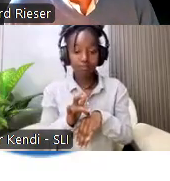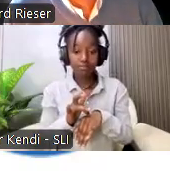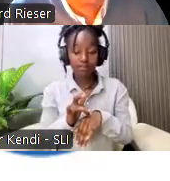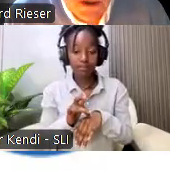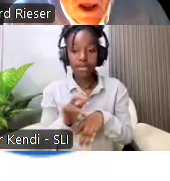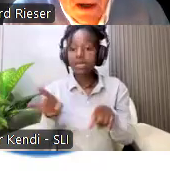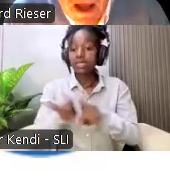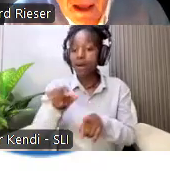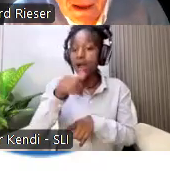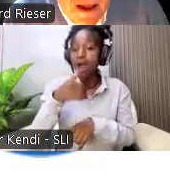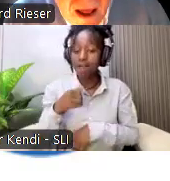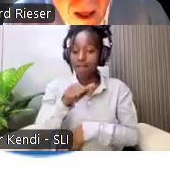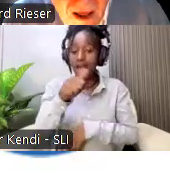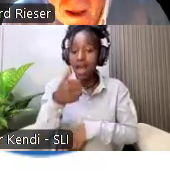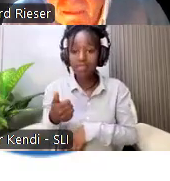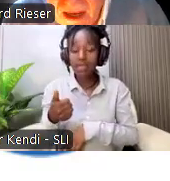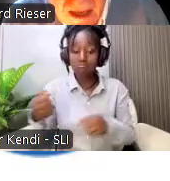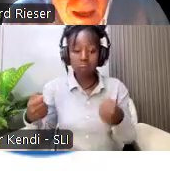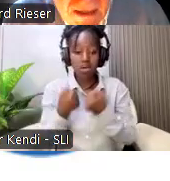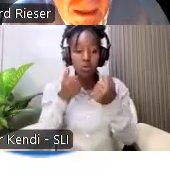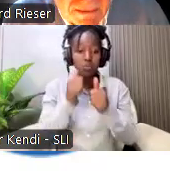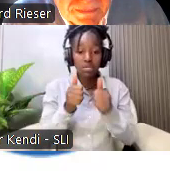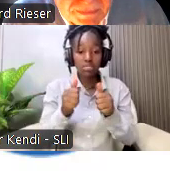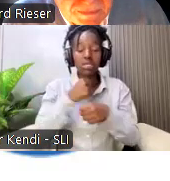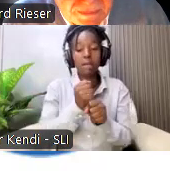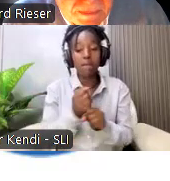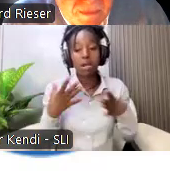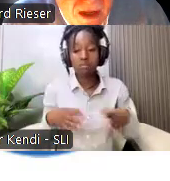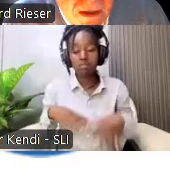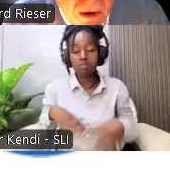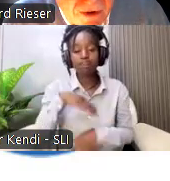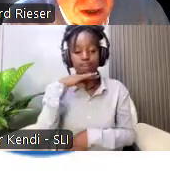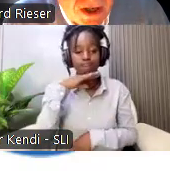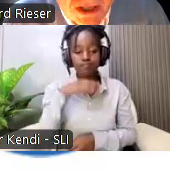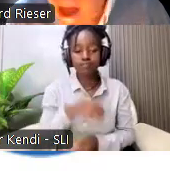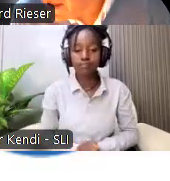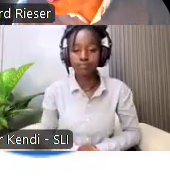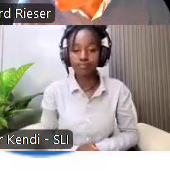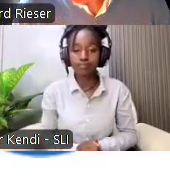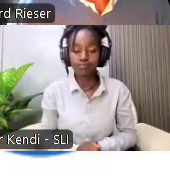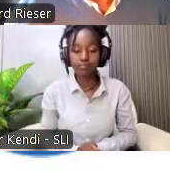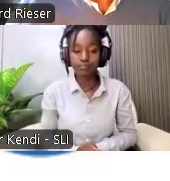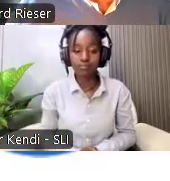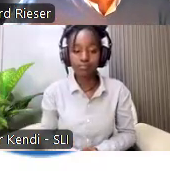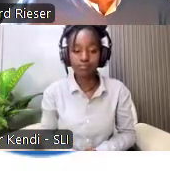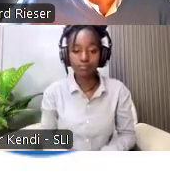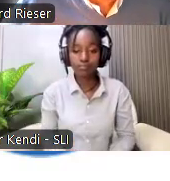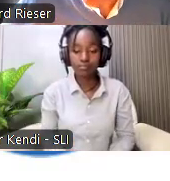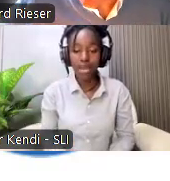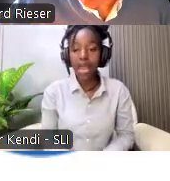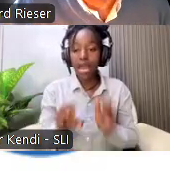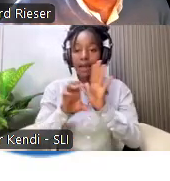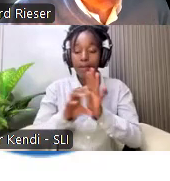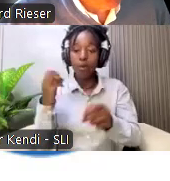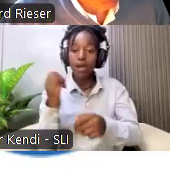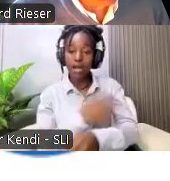impairments that cause our death in many cases. So, for instance, cancer in the UK is counted as